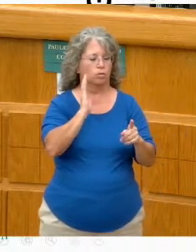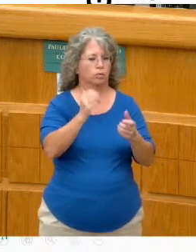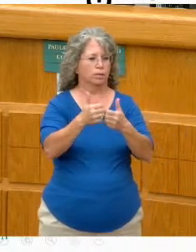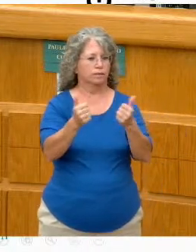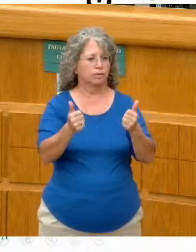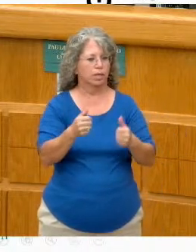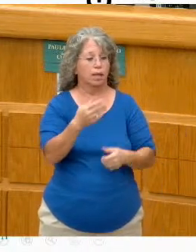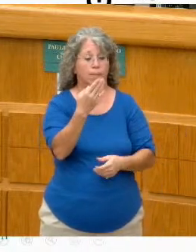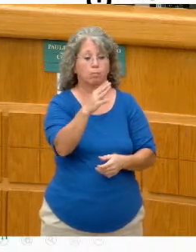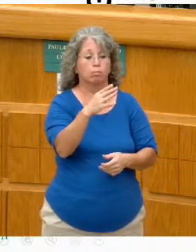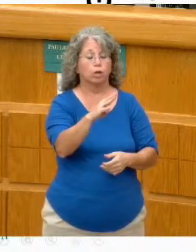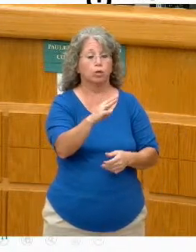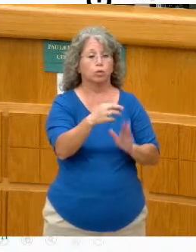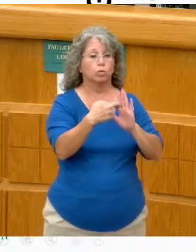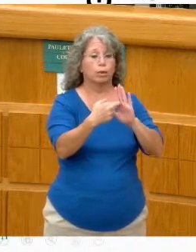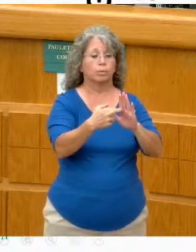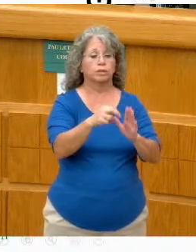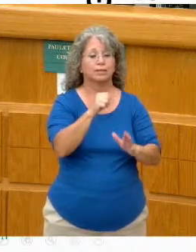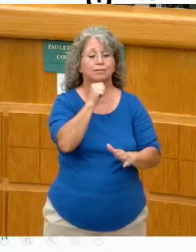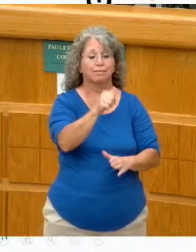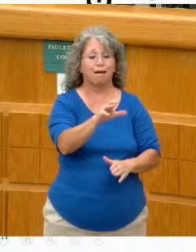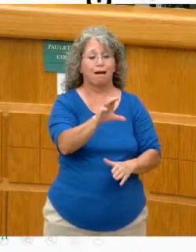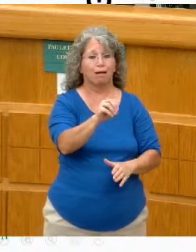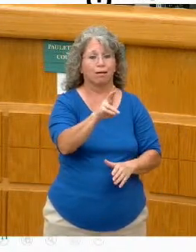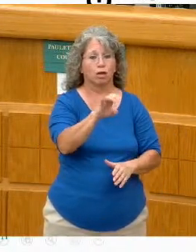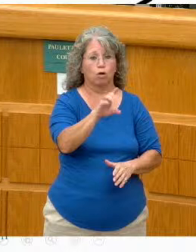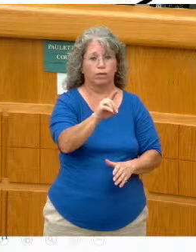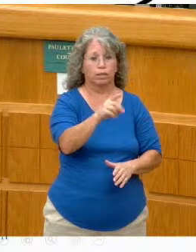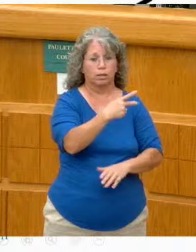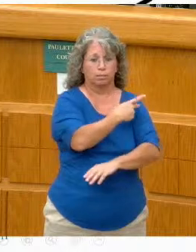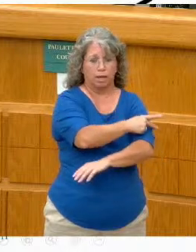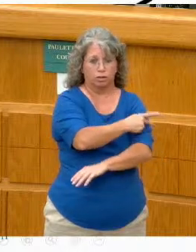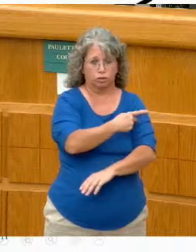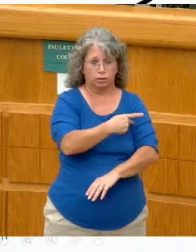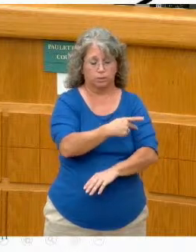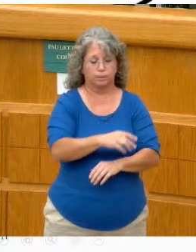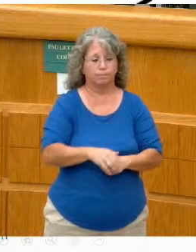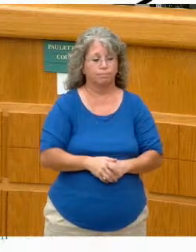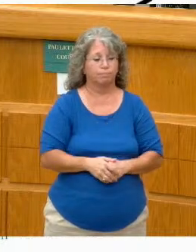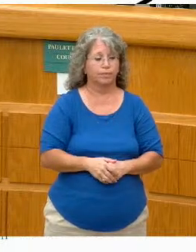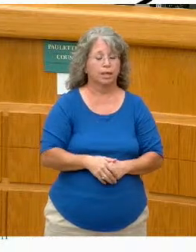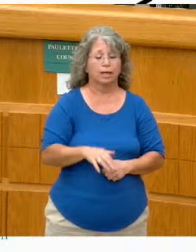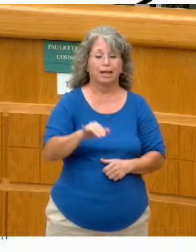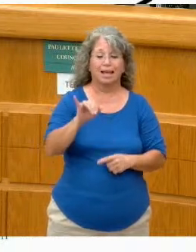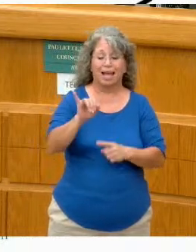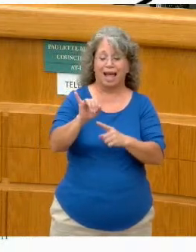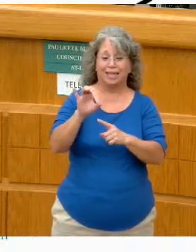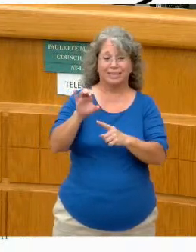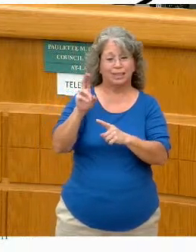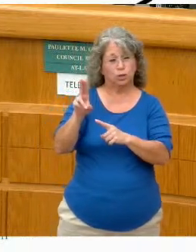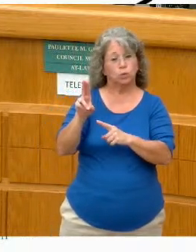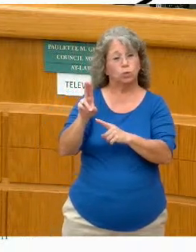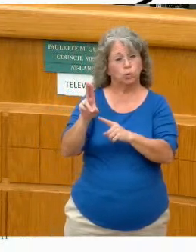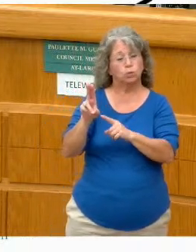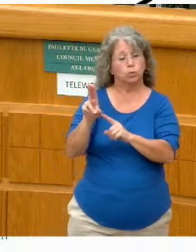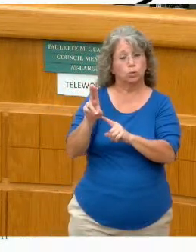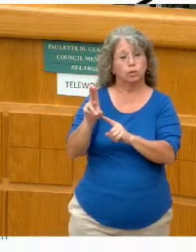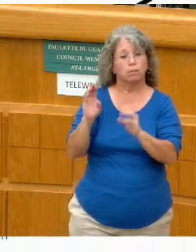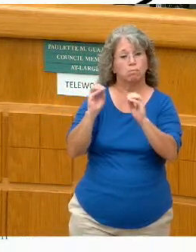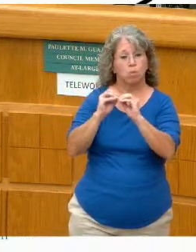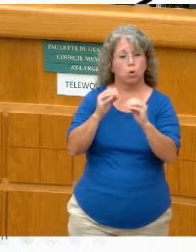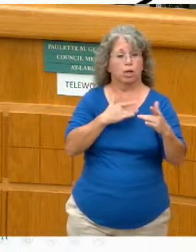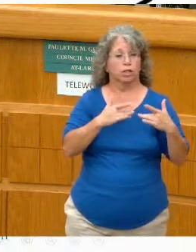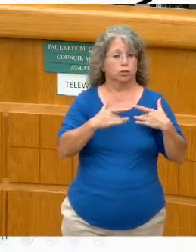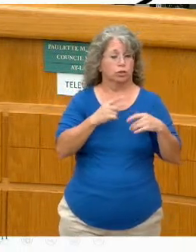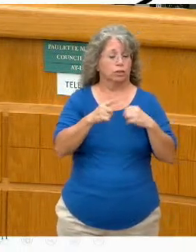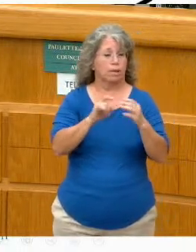the non-COVID patients. So the ICU is the one that we're a little bit more concerned about, because